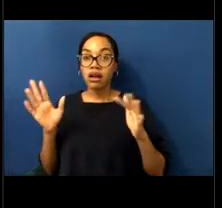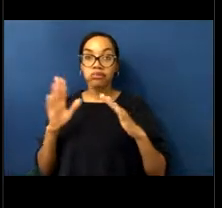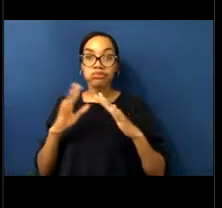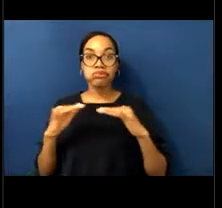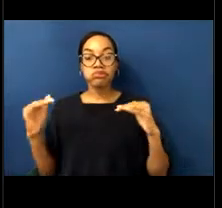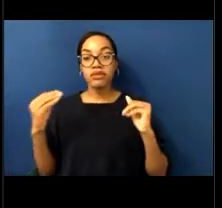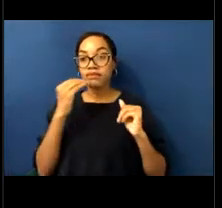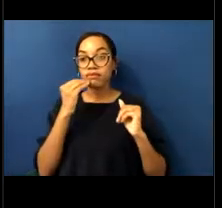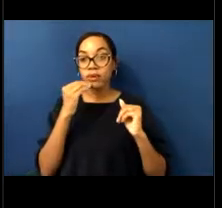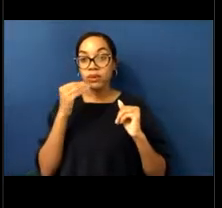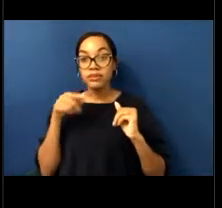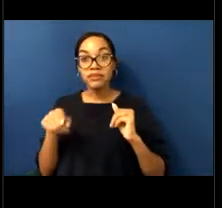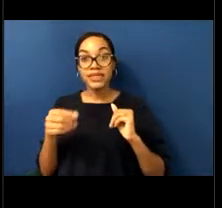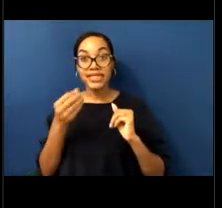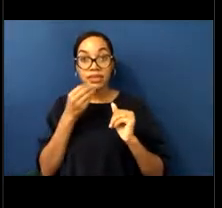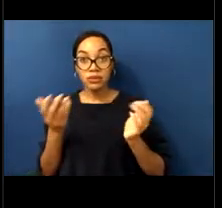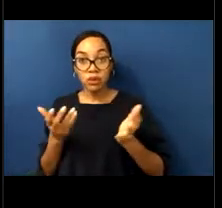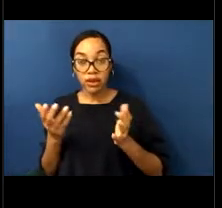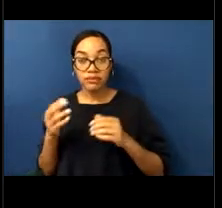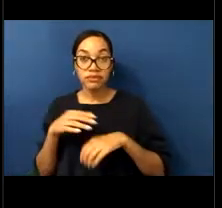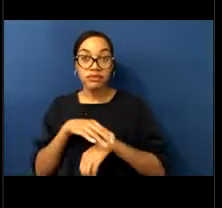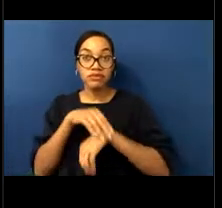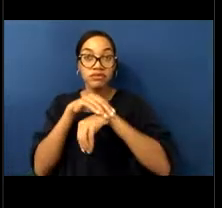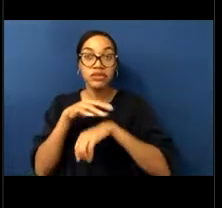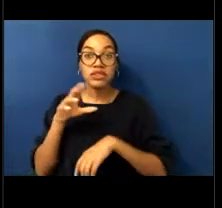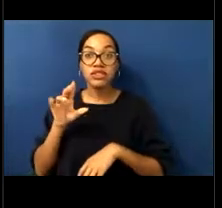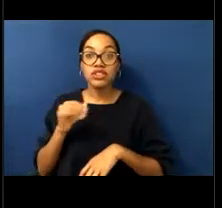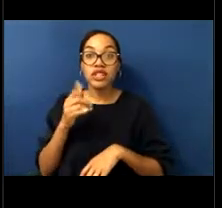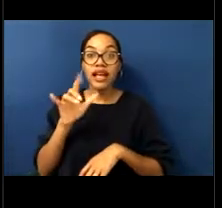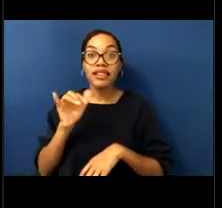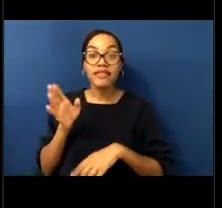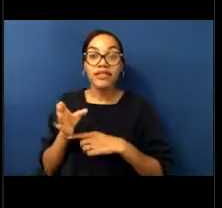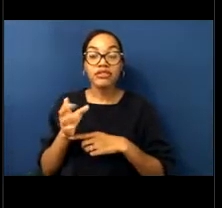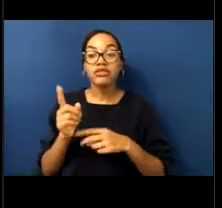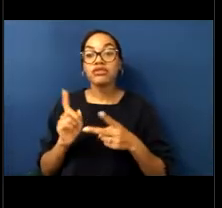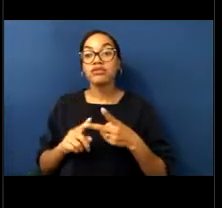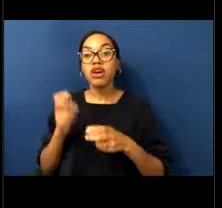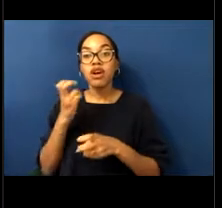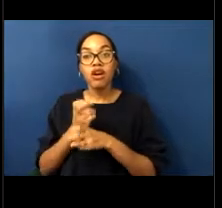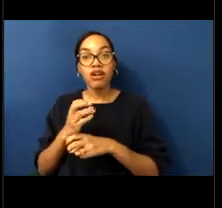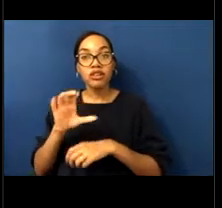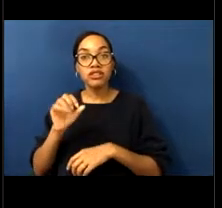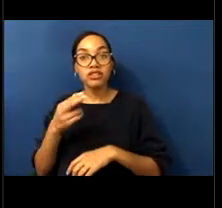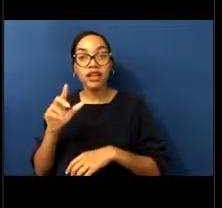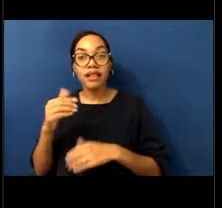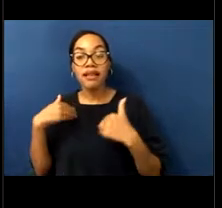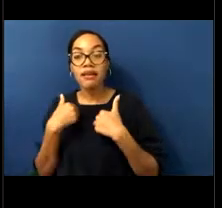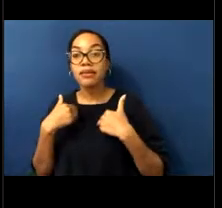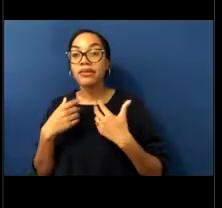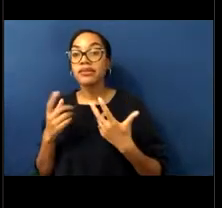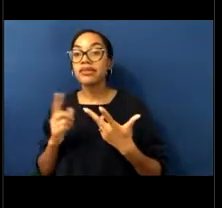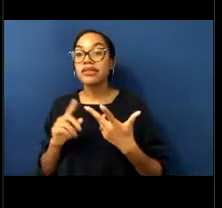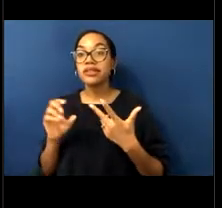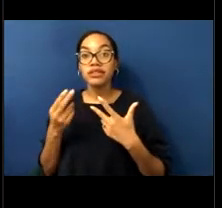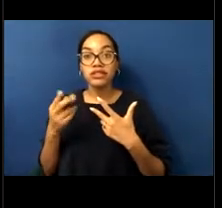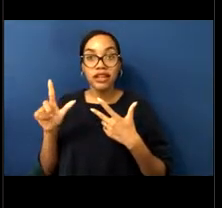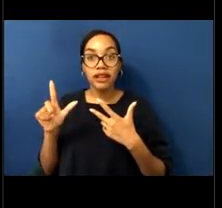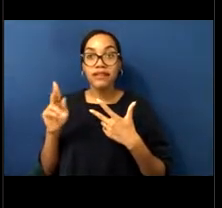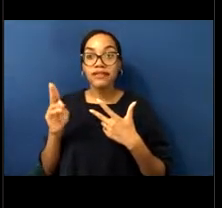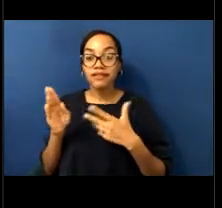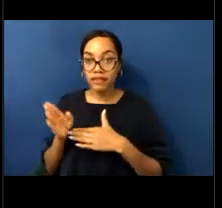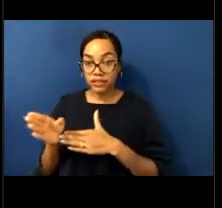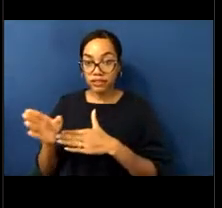They have a diet that can consist of jellyfish, hard shell animals, crabs, shellfish. They also can swim to the very